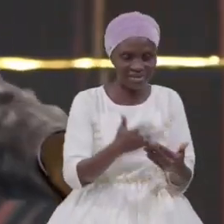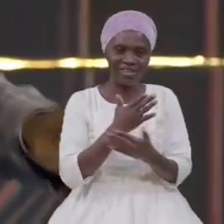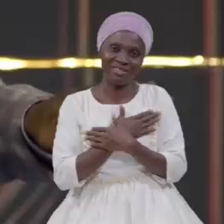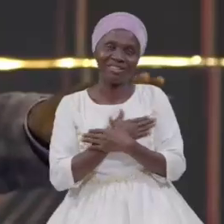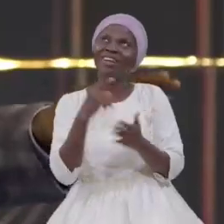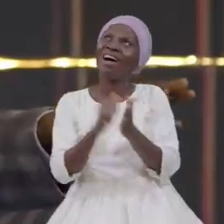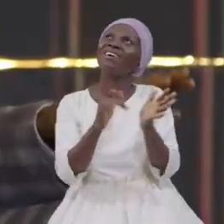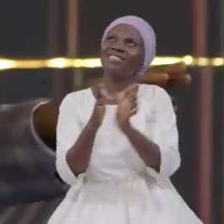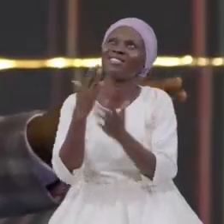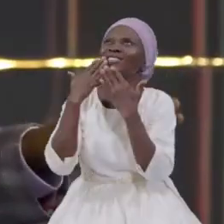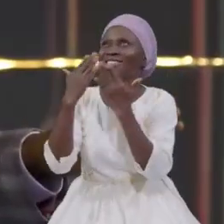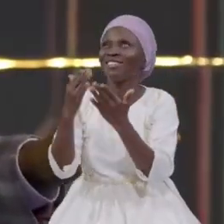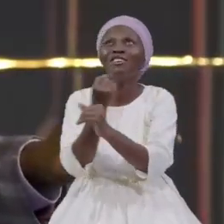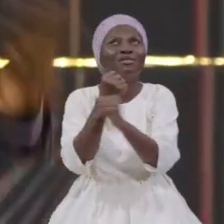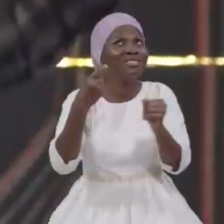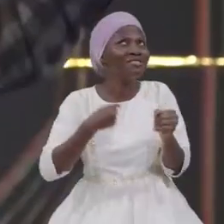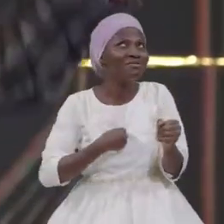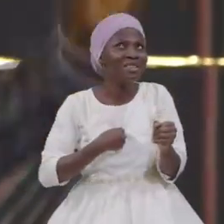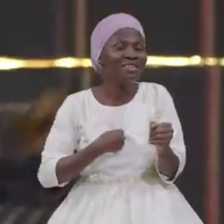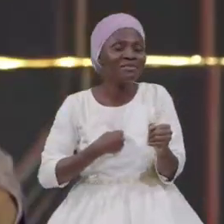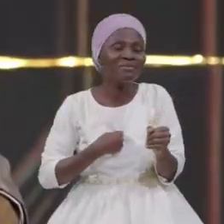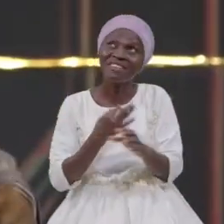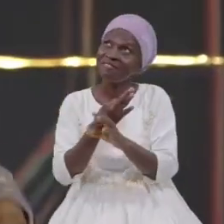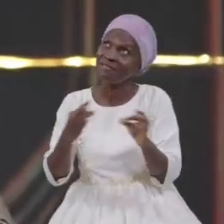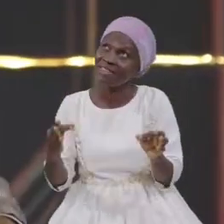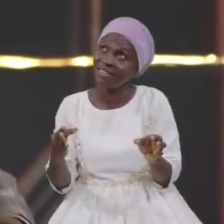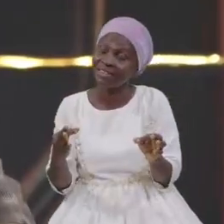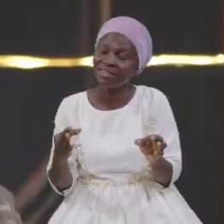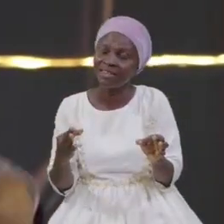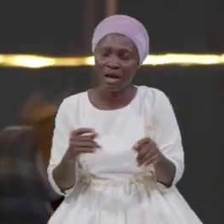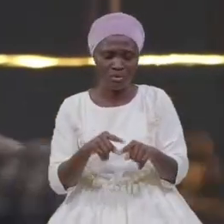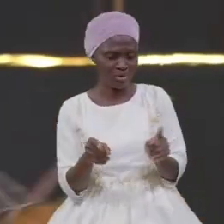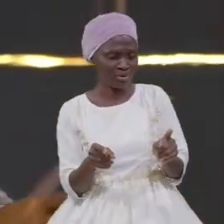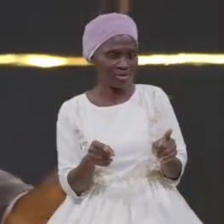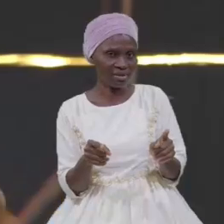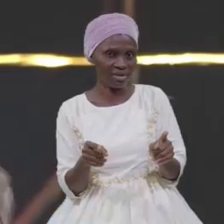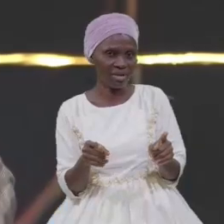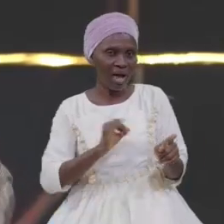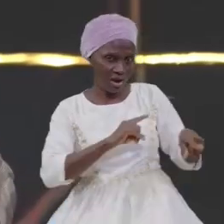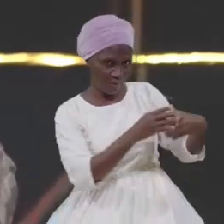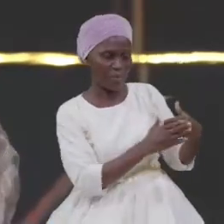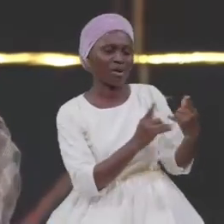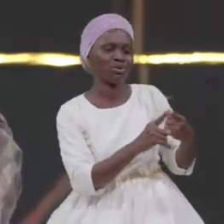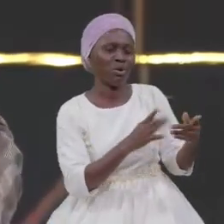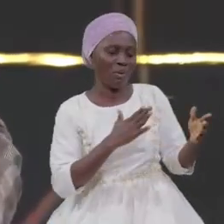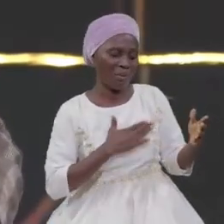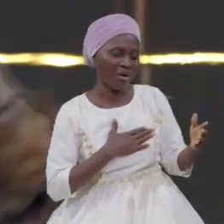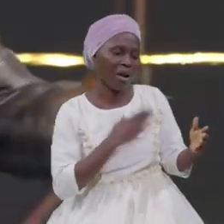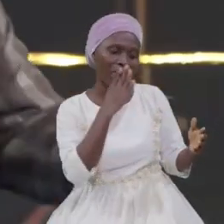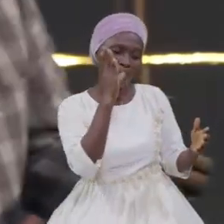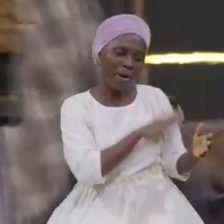you. You saved me free. But I went back to the gutter